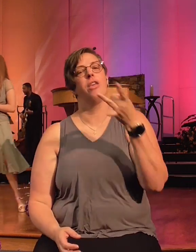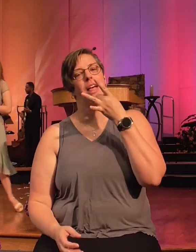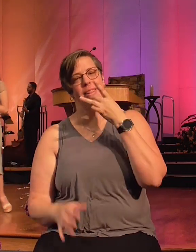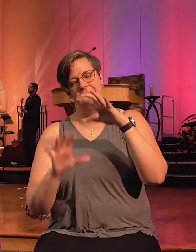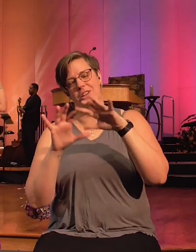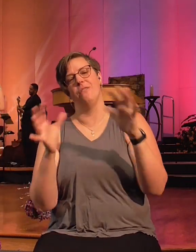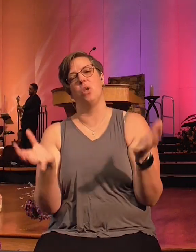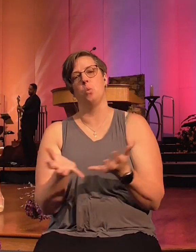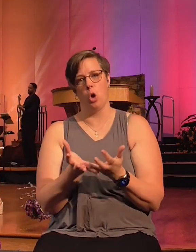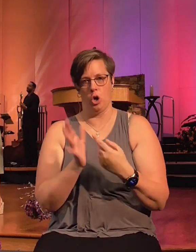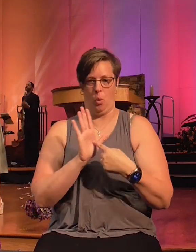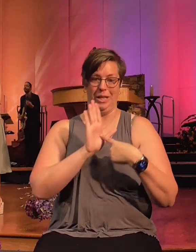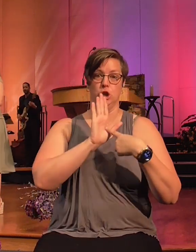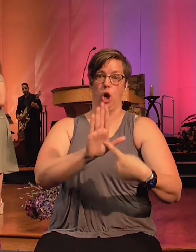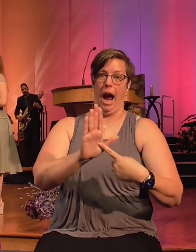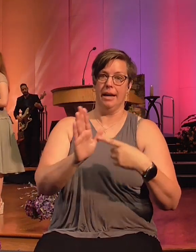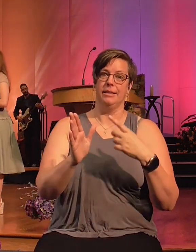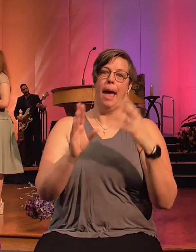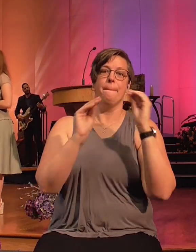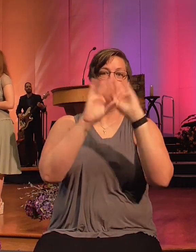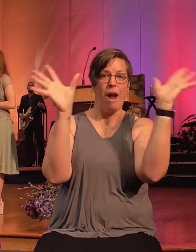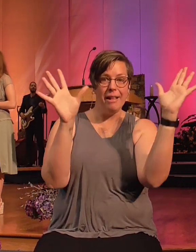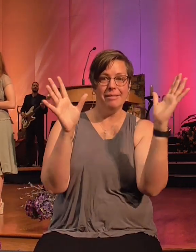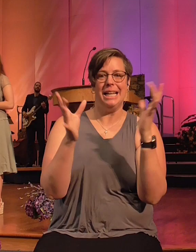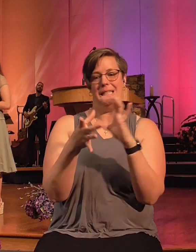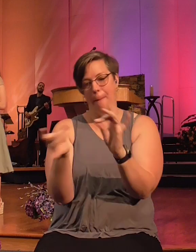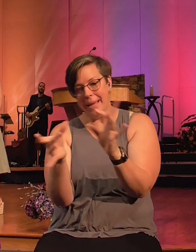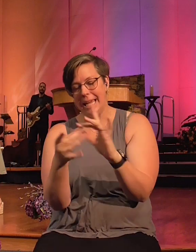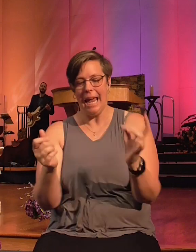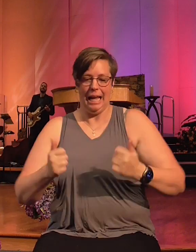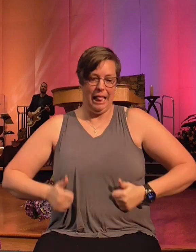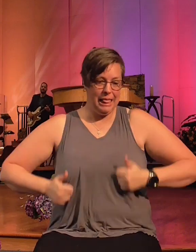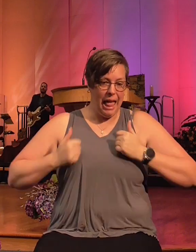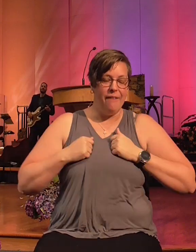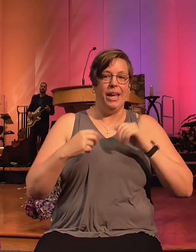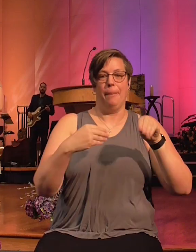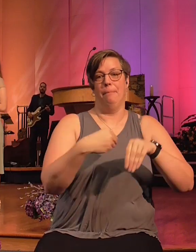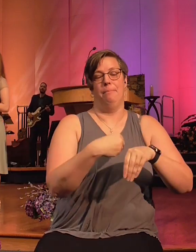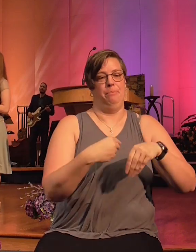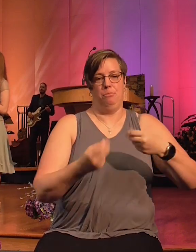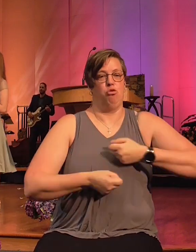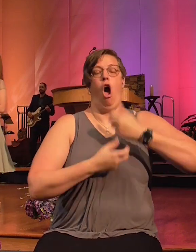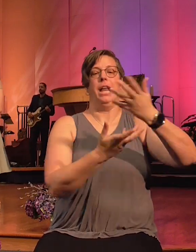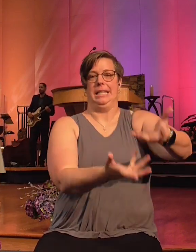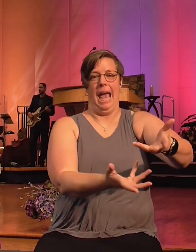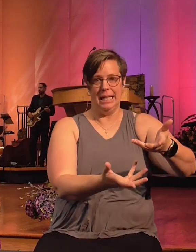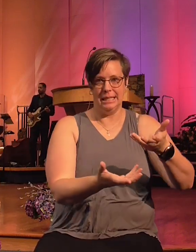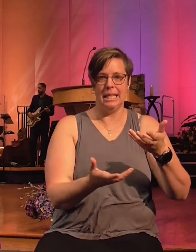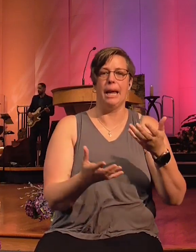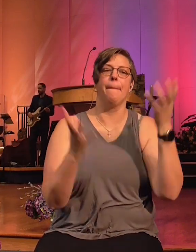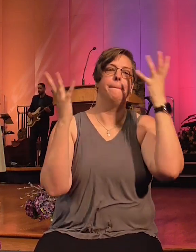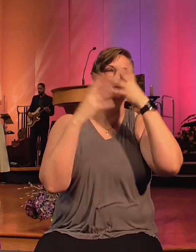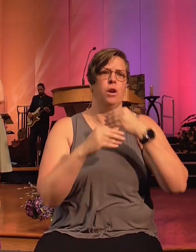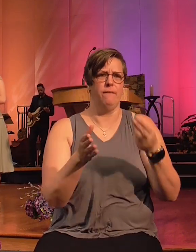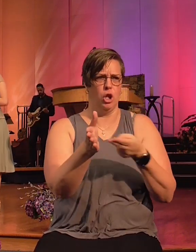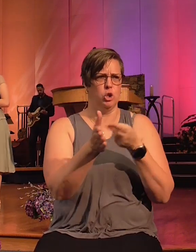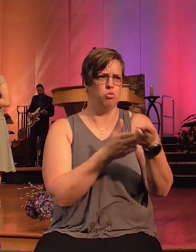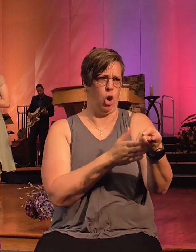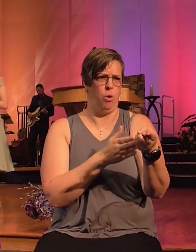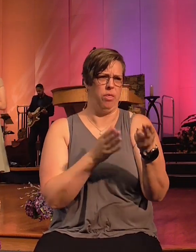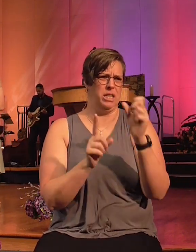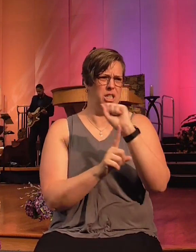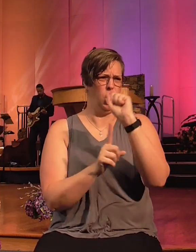and we shine our light brightly, speaking, living, broadcasting beautiful spiritual truth to